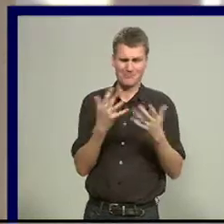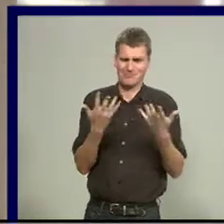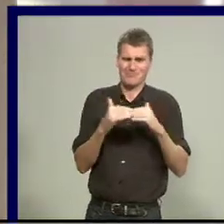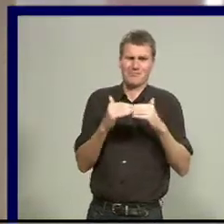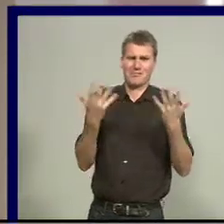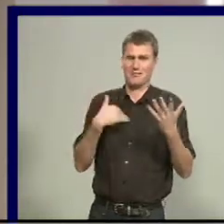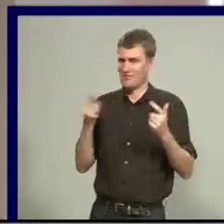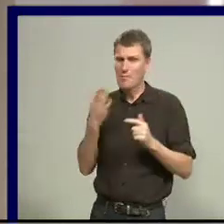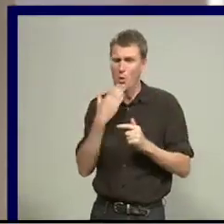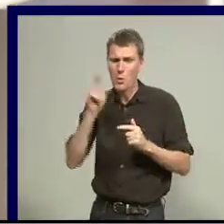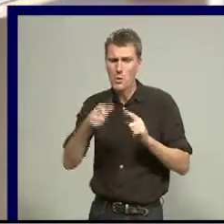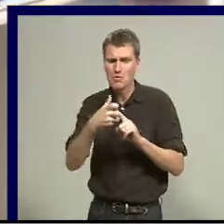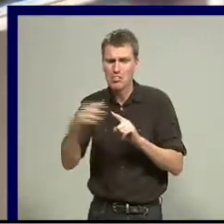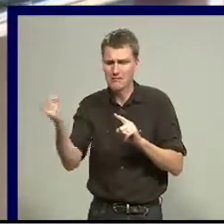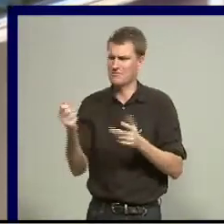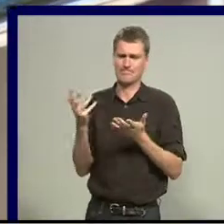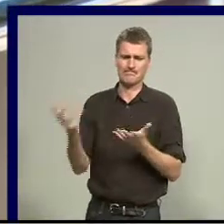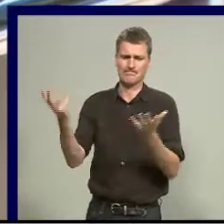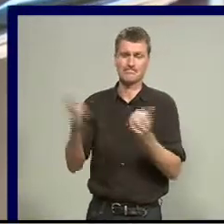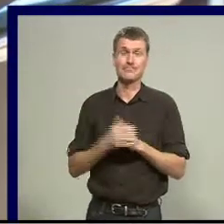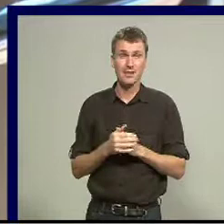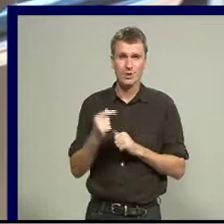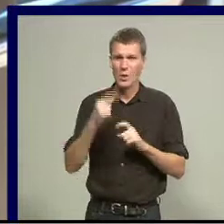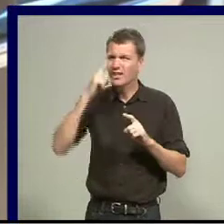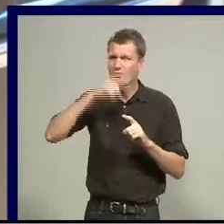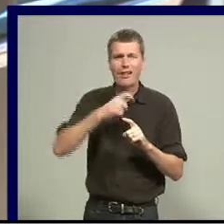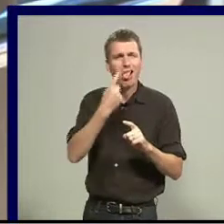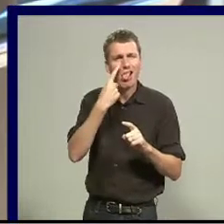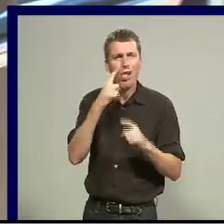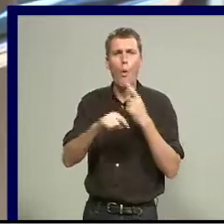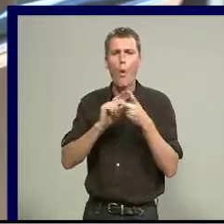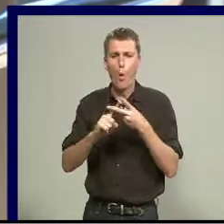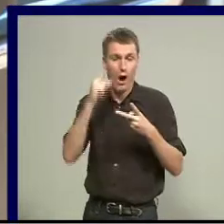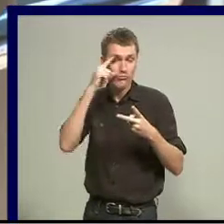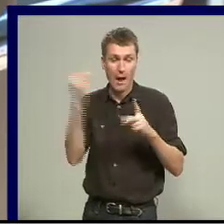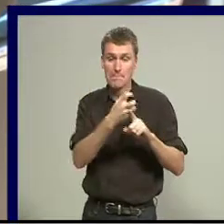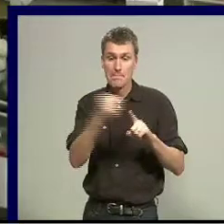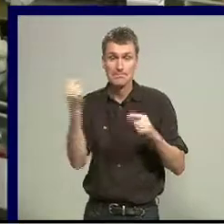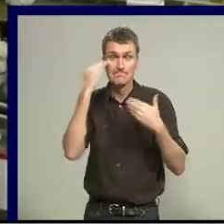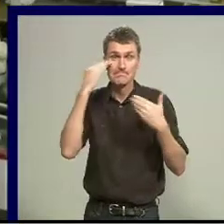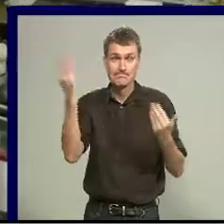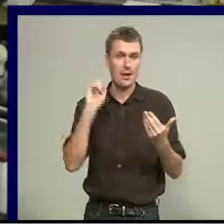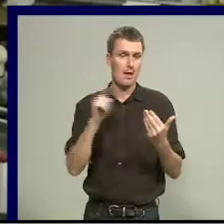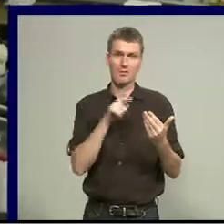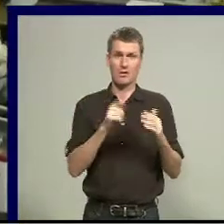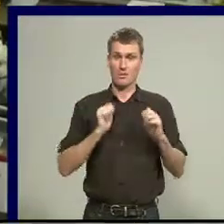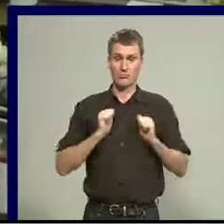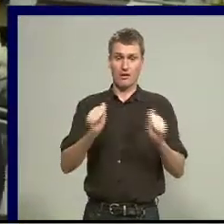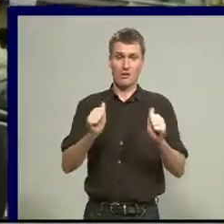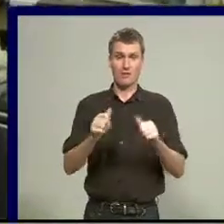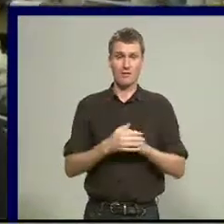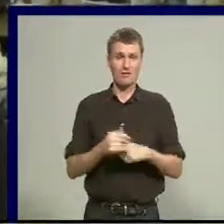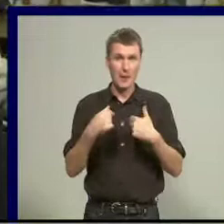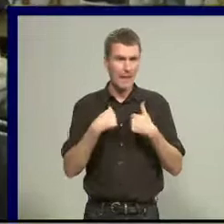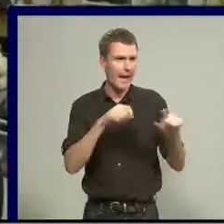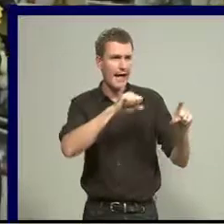another's boredom. A nasty trick or a local crime, Michelle Taylor was caught by great surprise. Oh, I can't get in. So